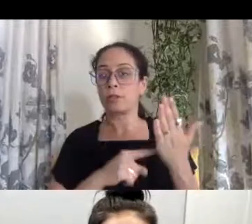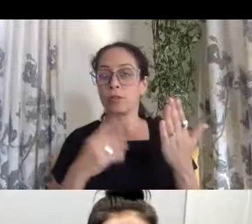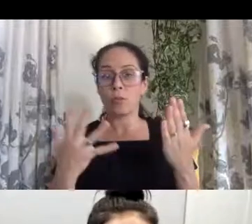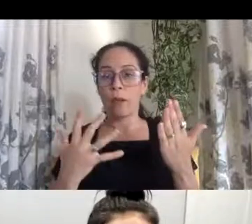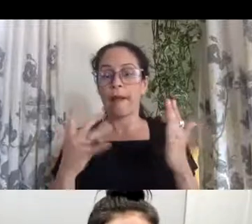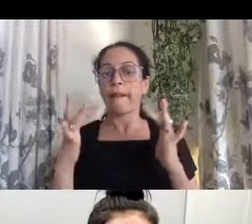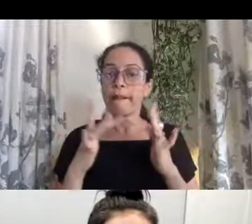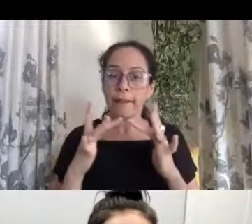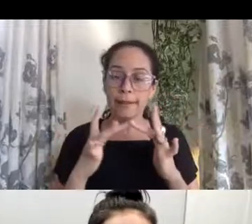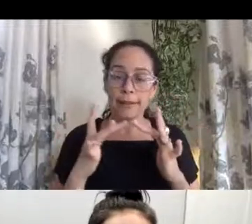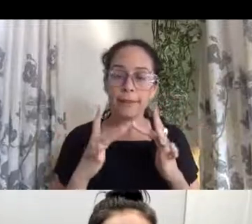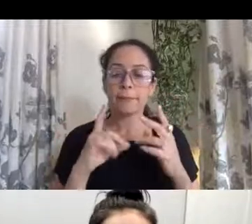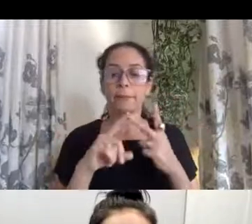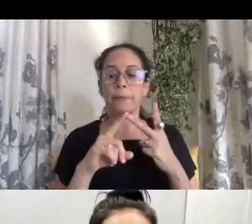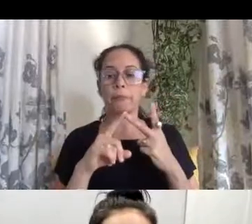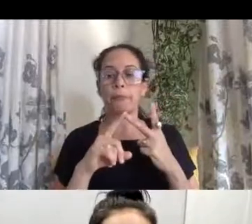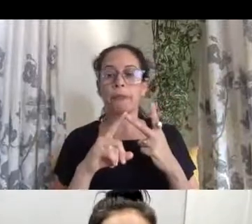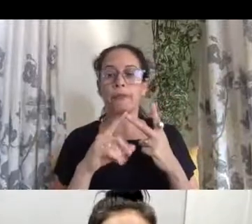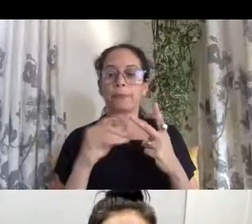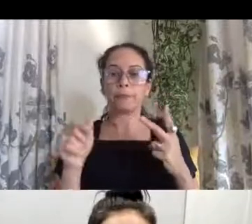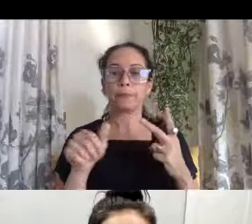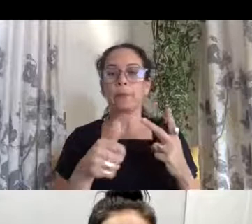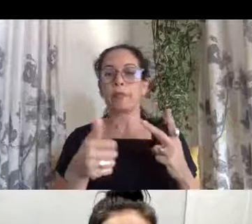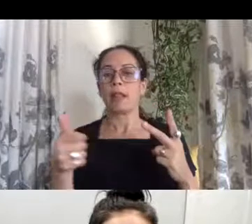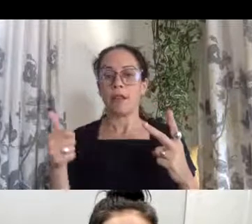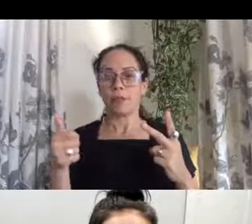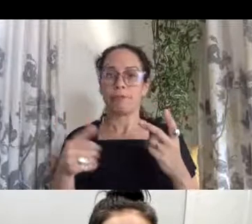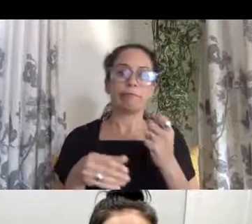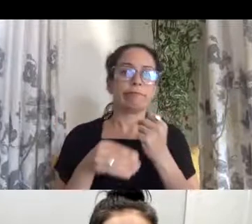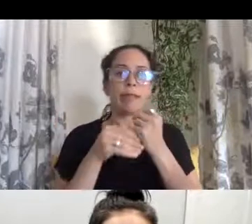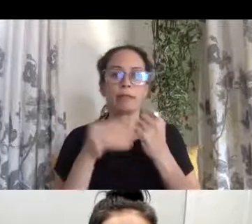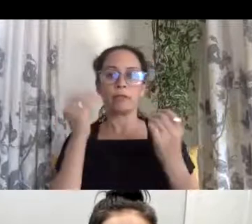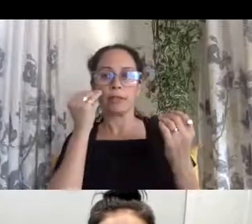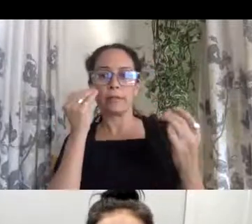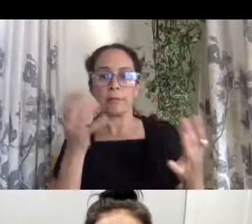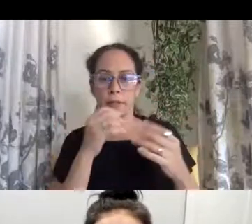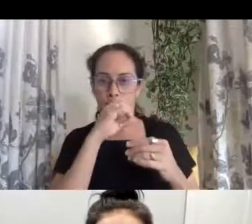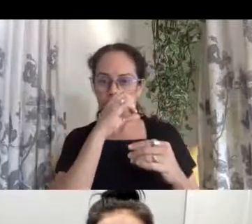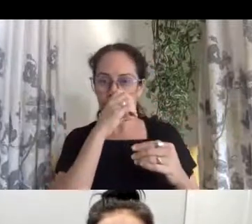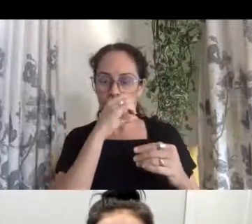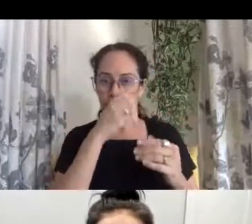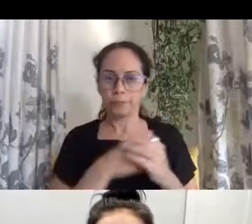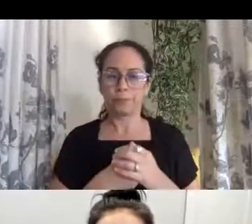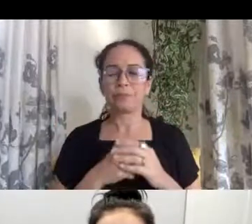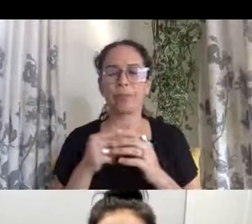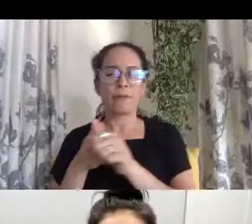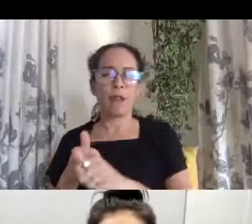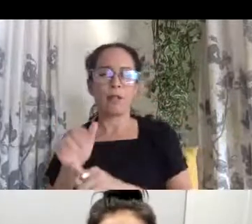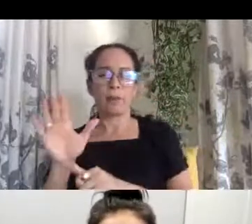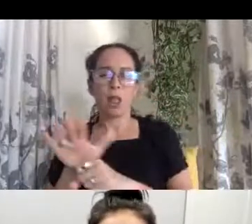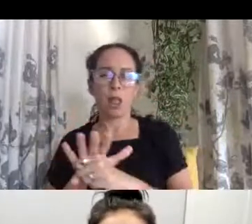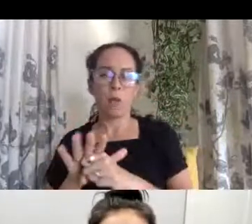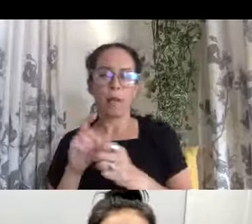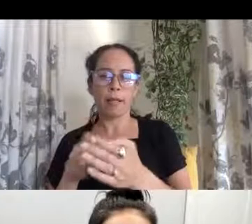contact information and other additional information per local mandates like